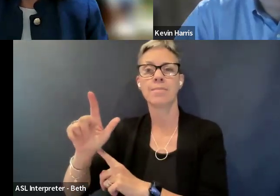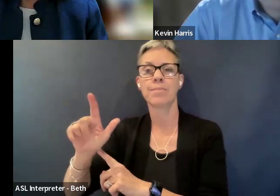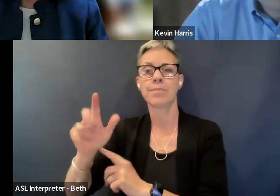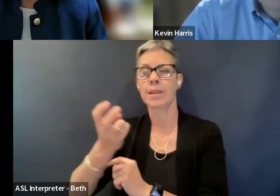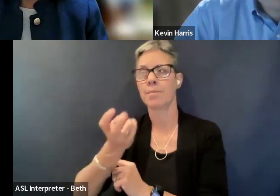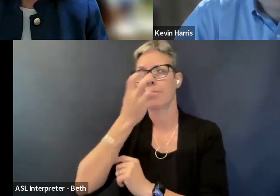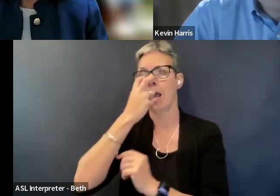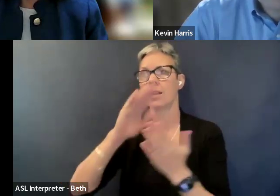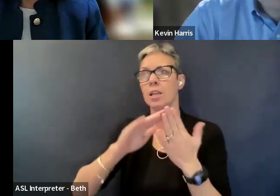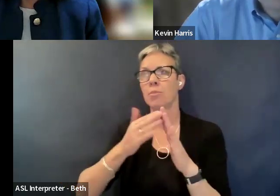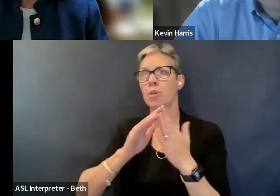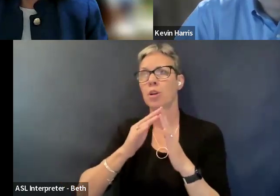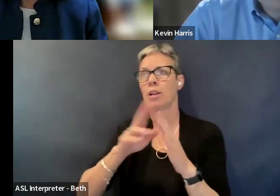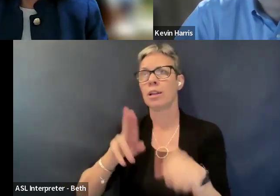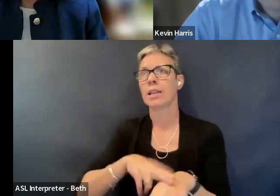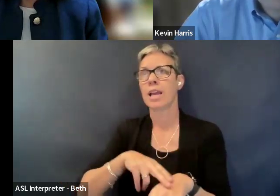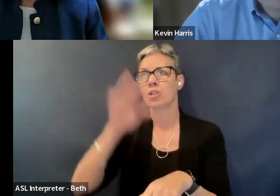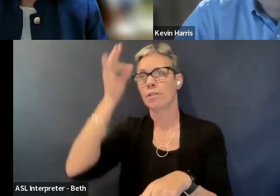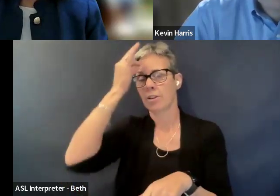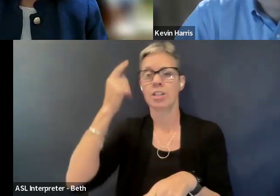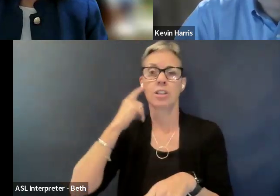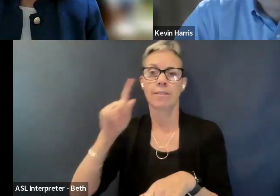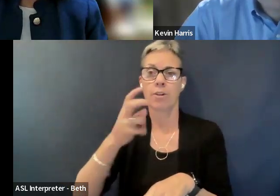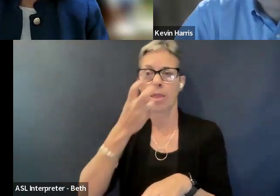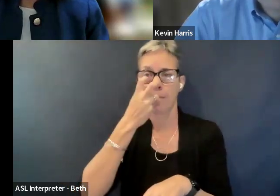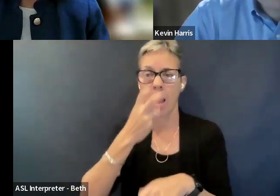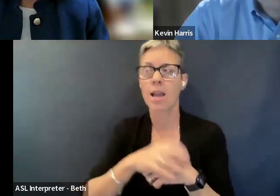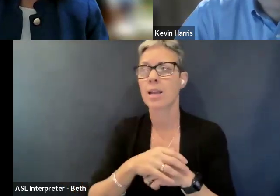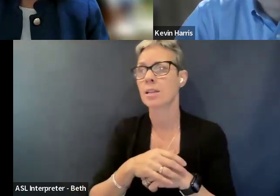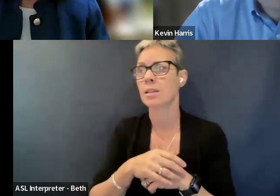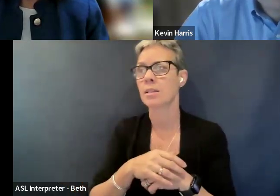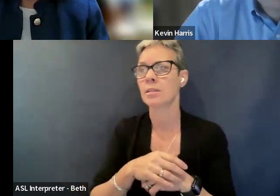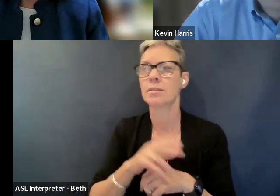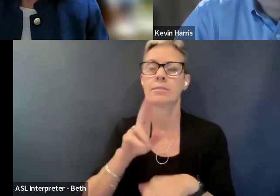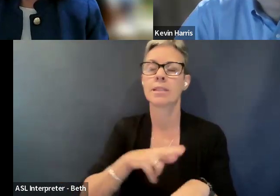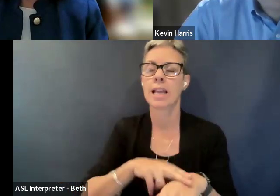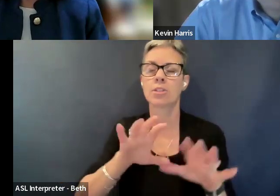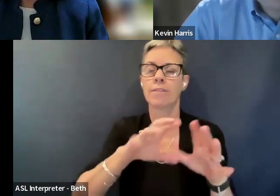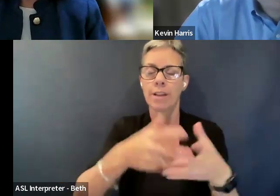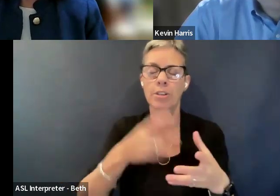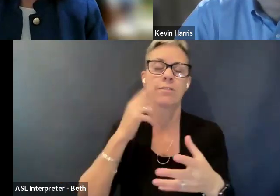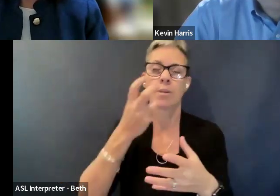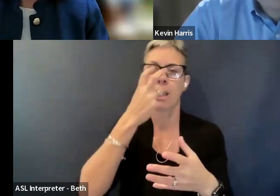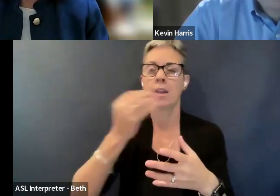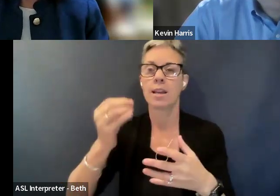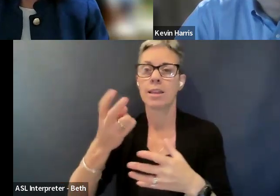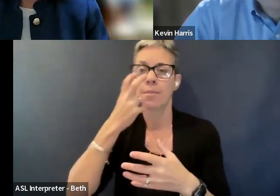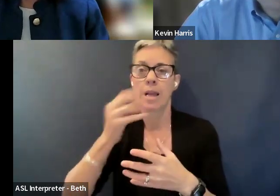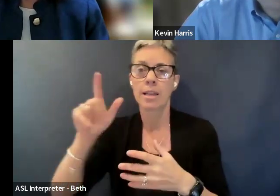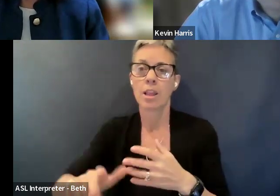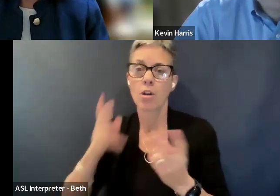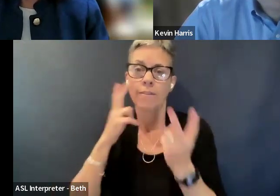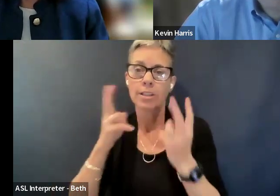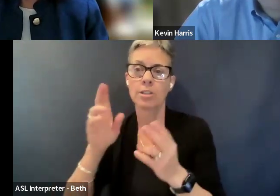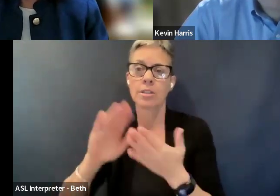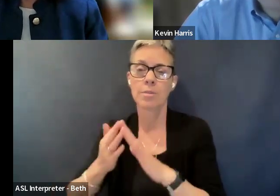blind community, the National Federation for the Blind, and others in the blind and low vision communities have been working on to make sure